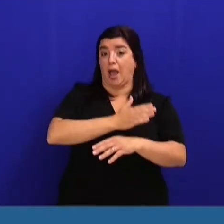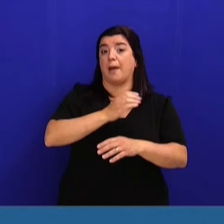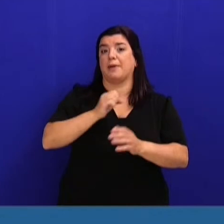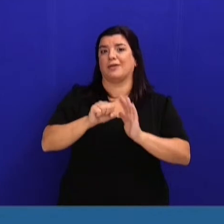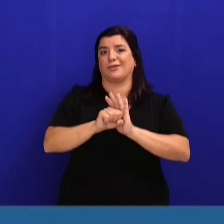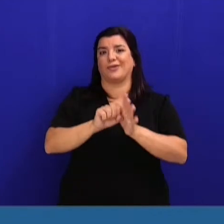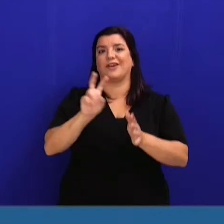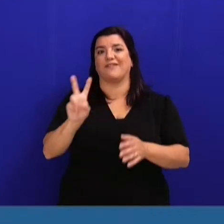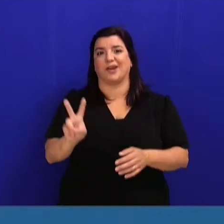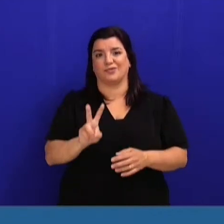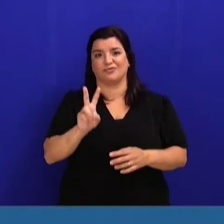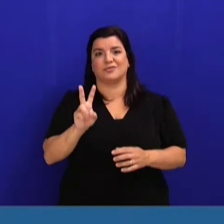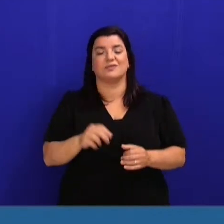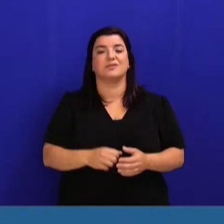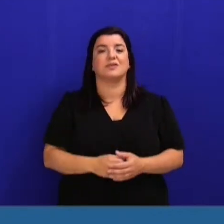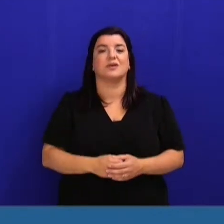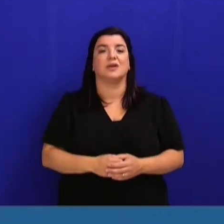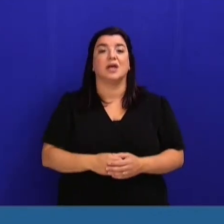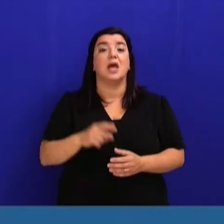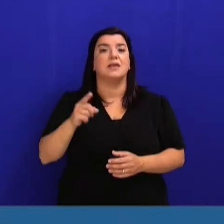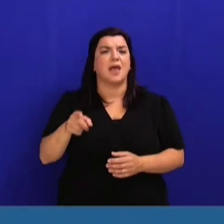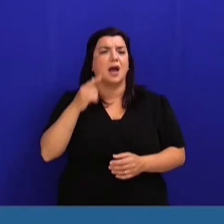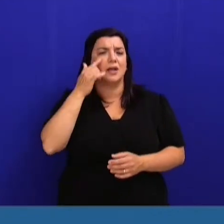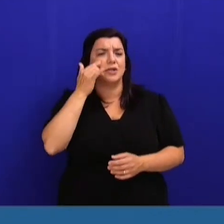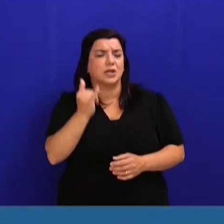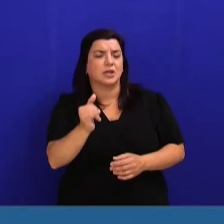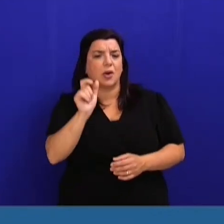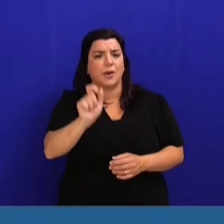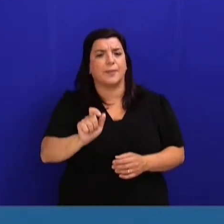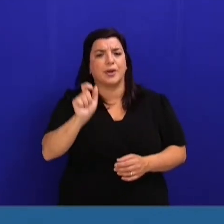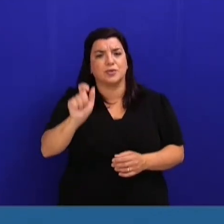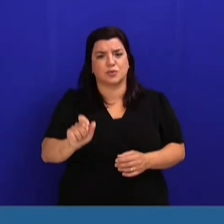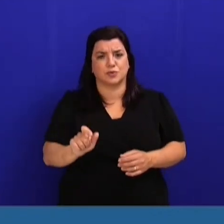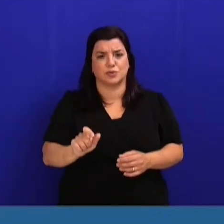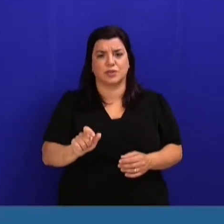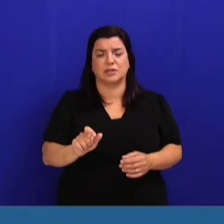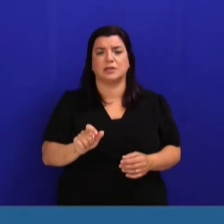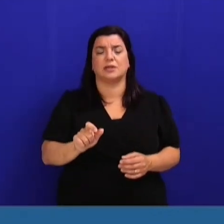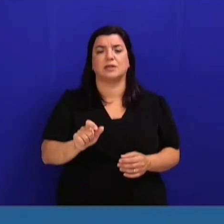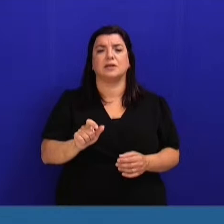anka niċċekkjaw persuni li hemm żewġ options, jiġifieri persuna